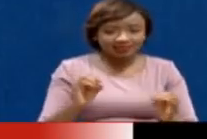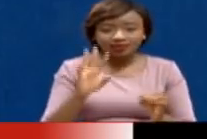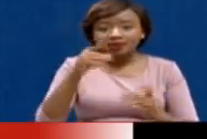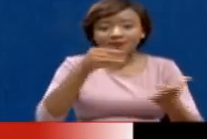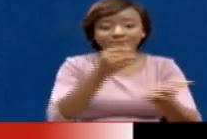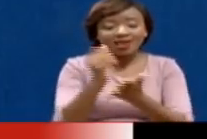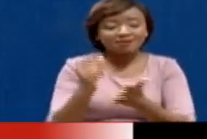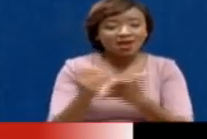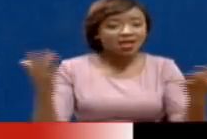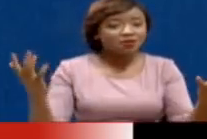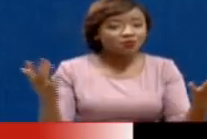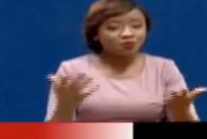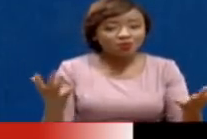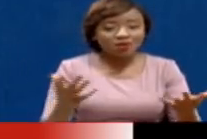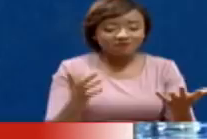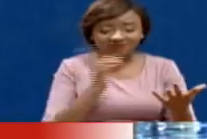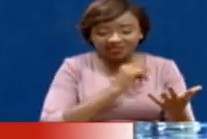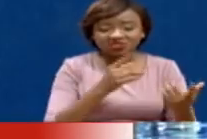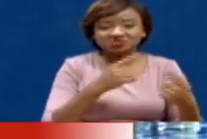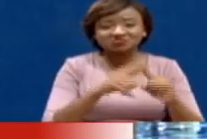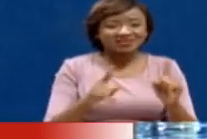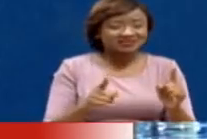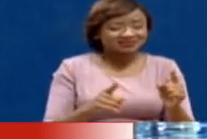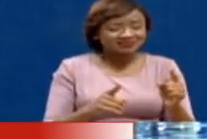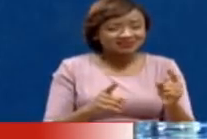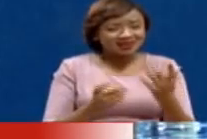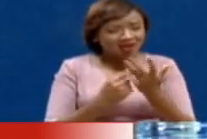and where are they?